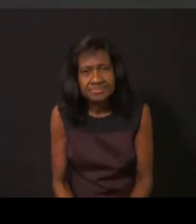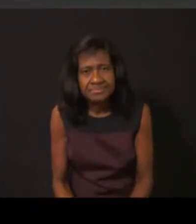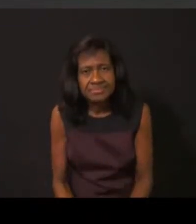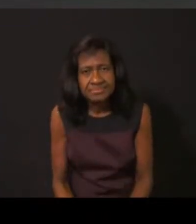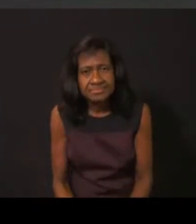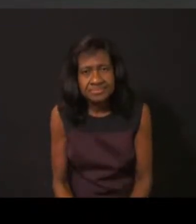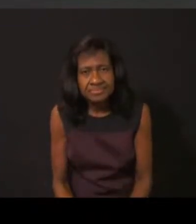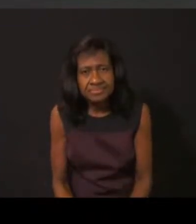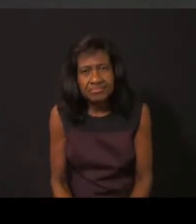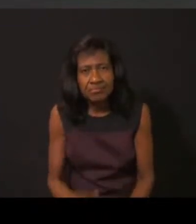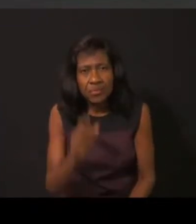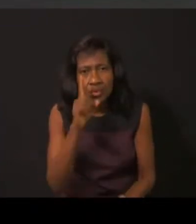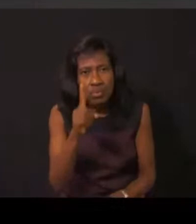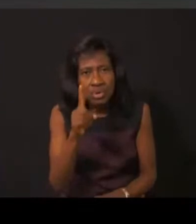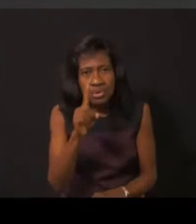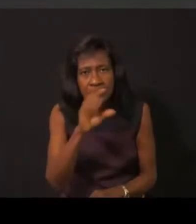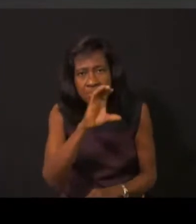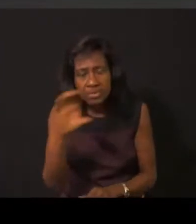There have been